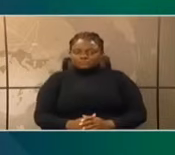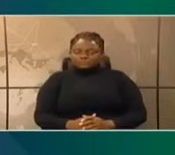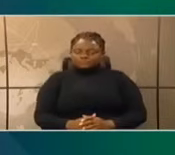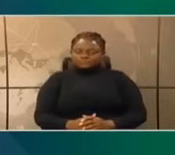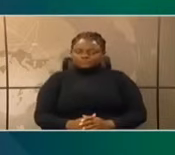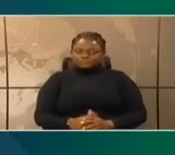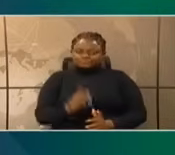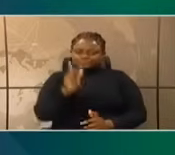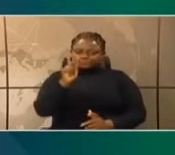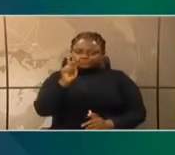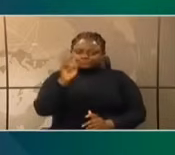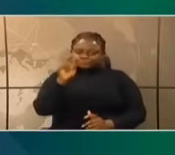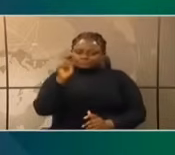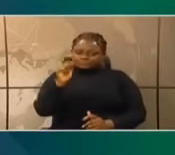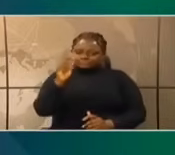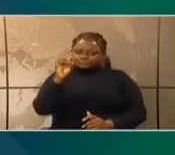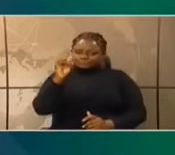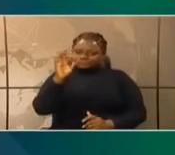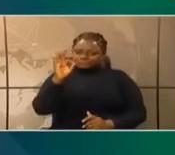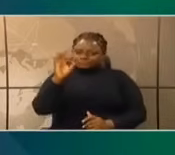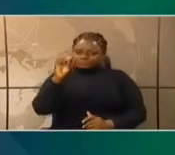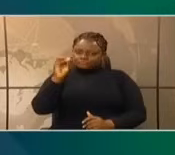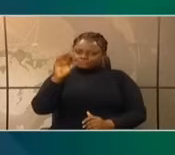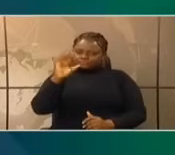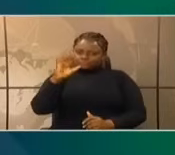whole. Can I for you to frame it, sham and some.